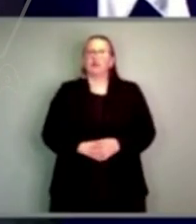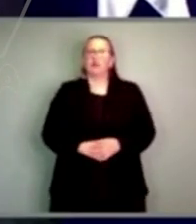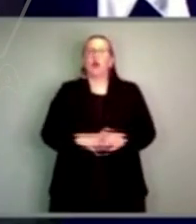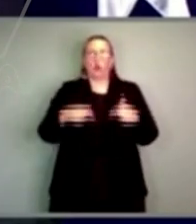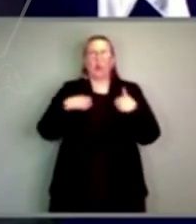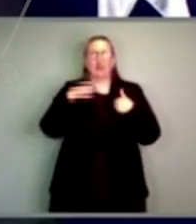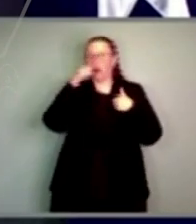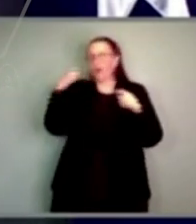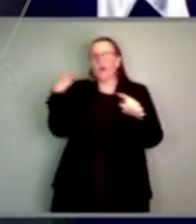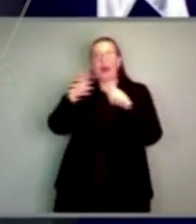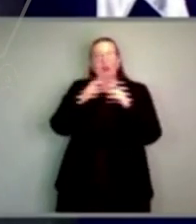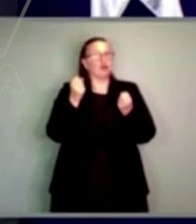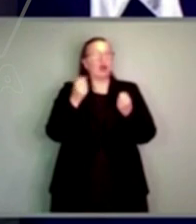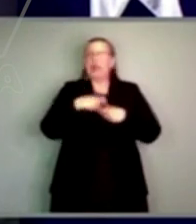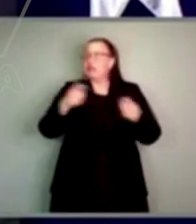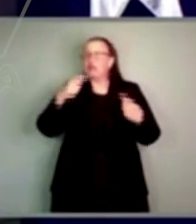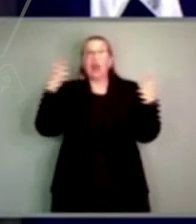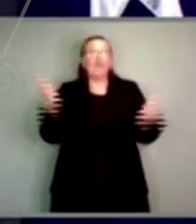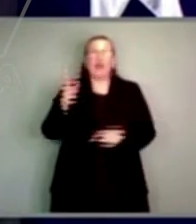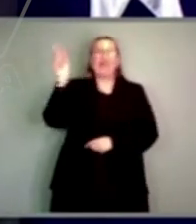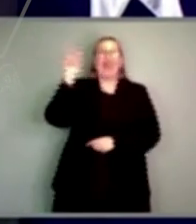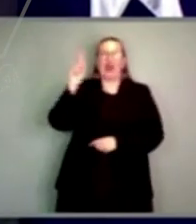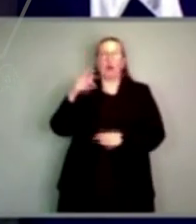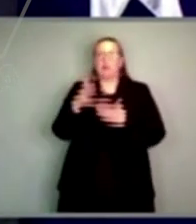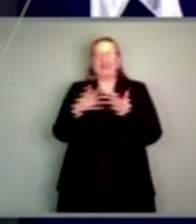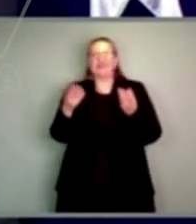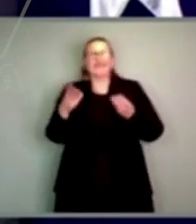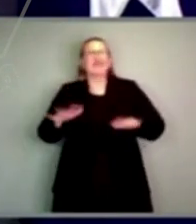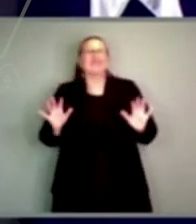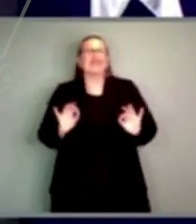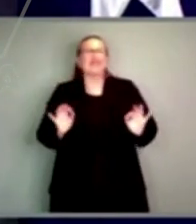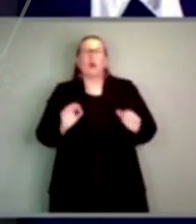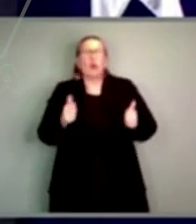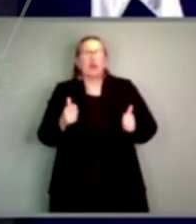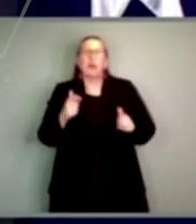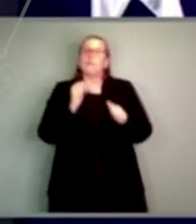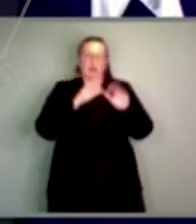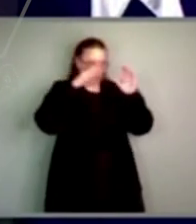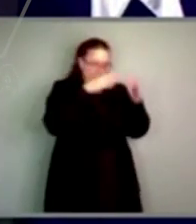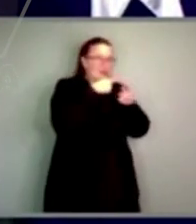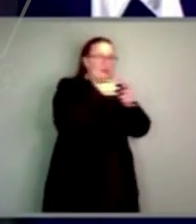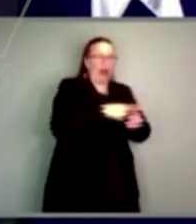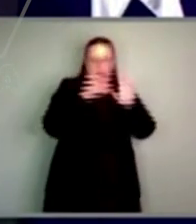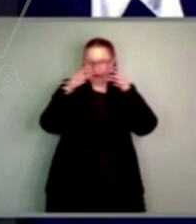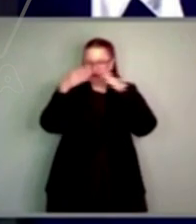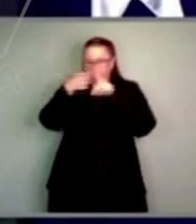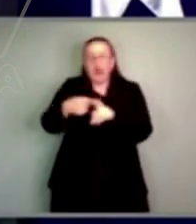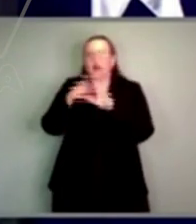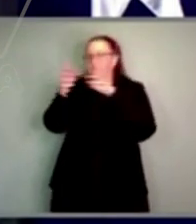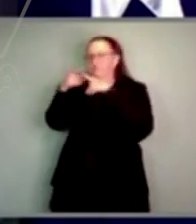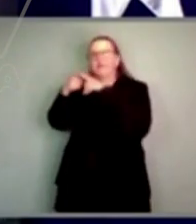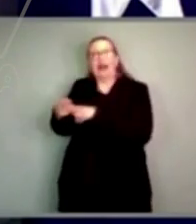tested positive. But when you're in the suppression phase, that is phase A of this virus, what is very important